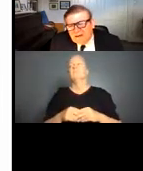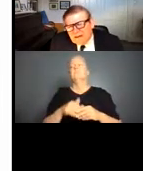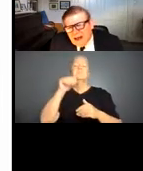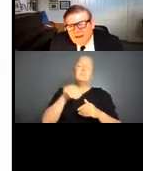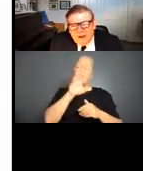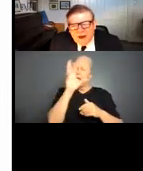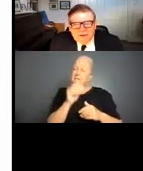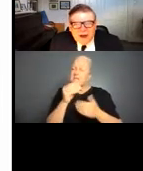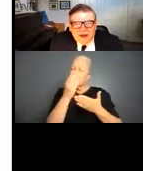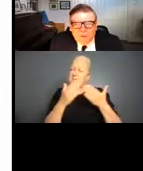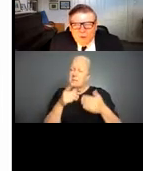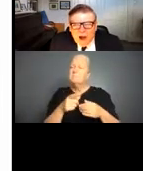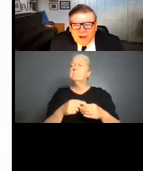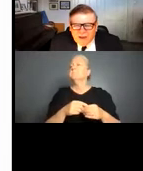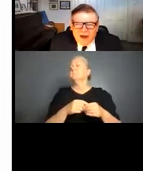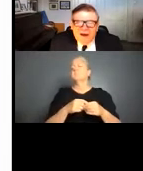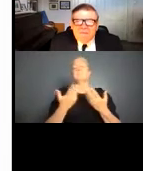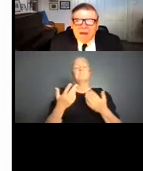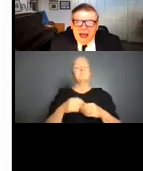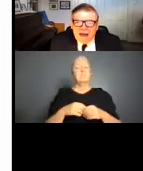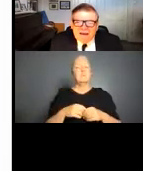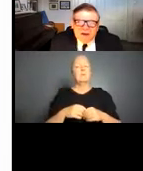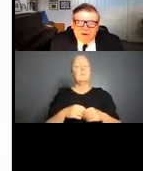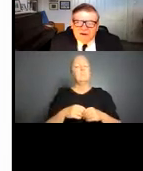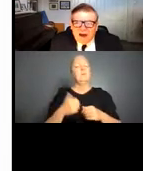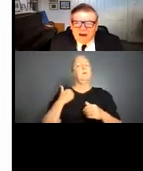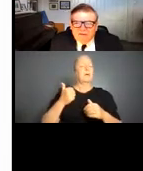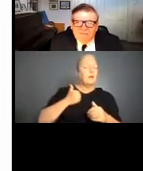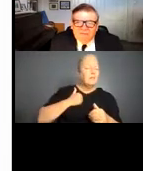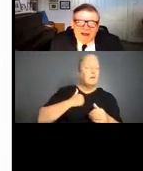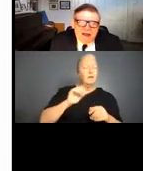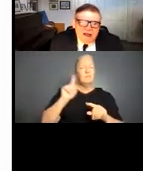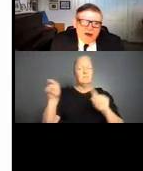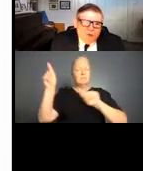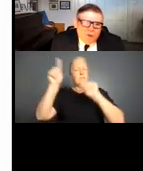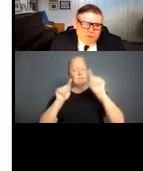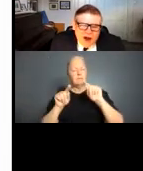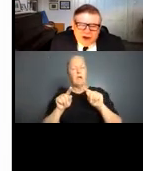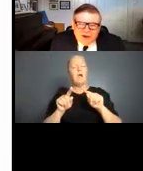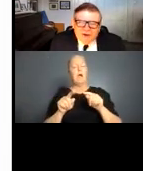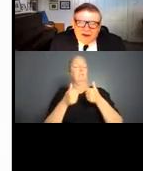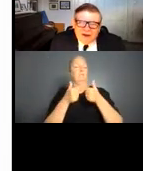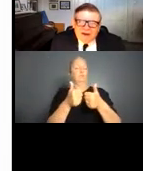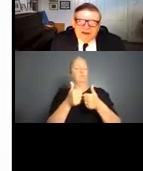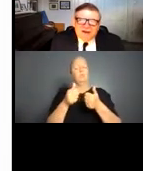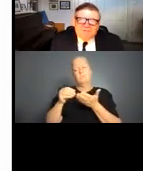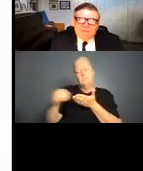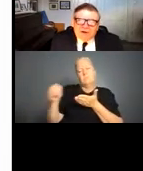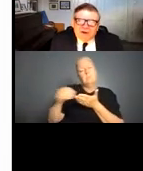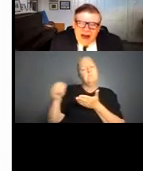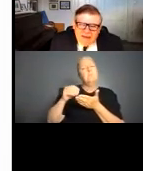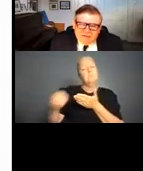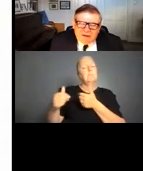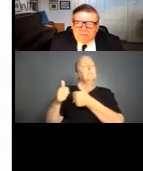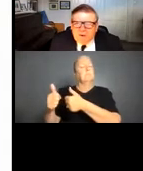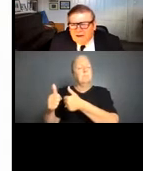parts, other parts where the wealthier pay to be looked after. We would argue that these people